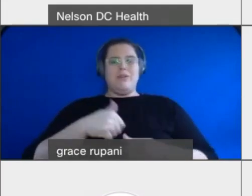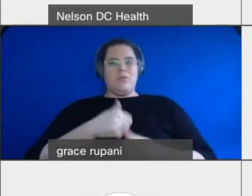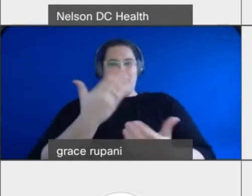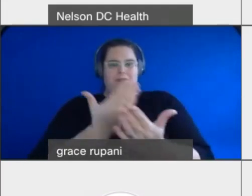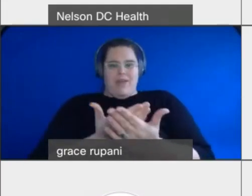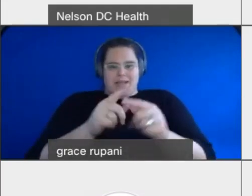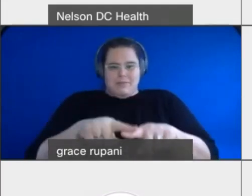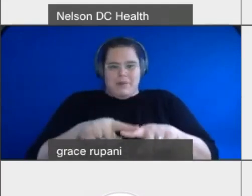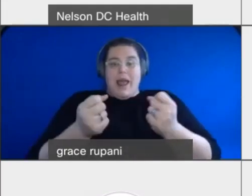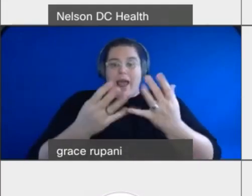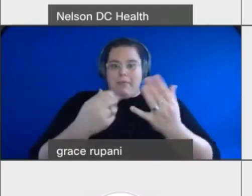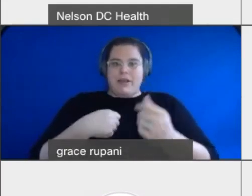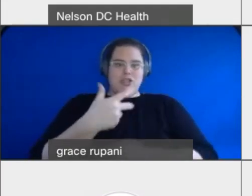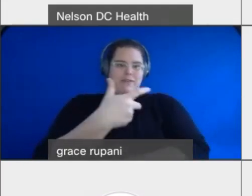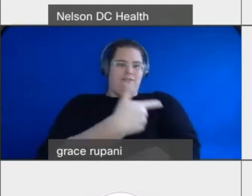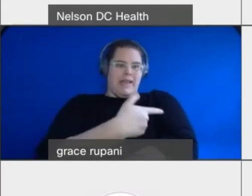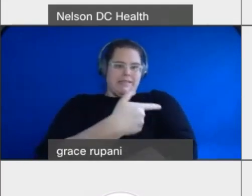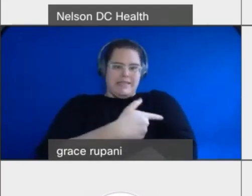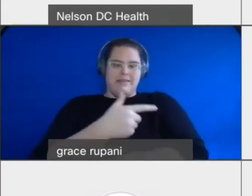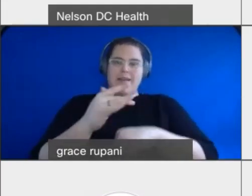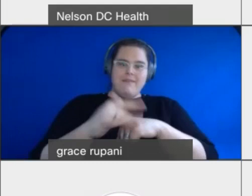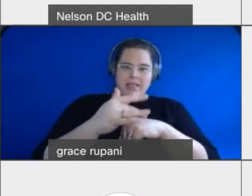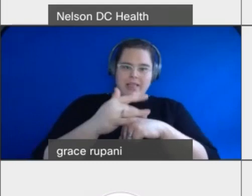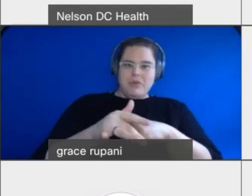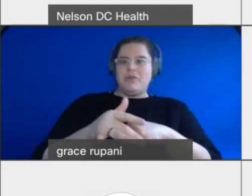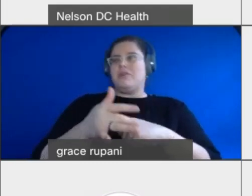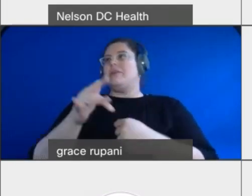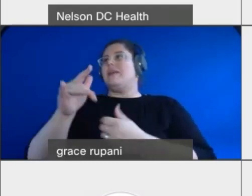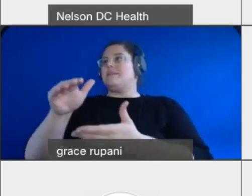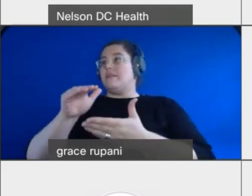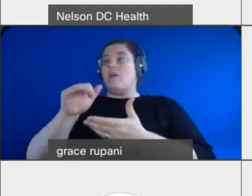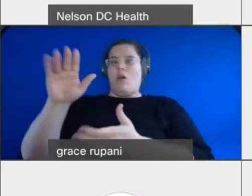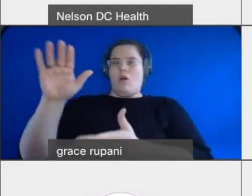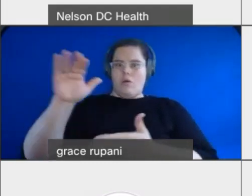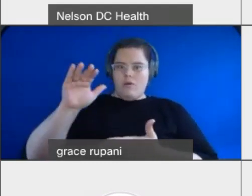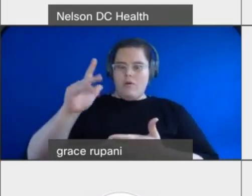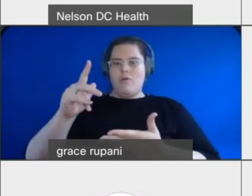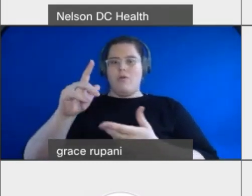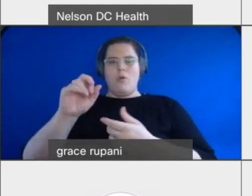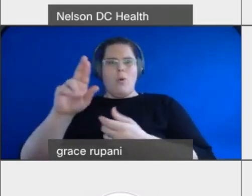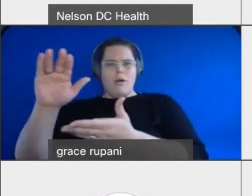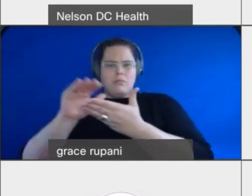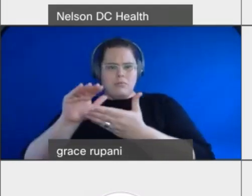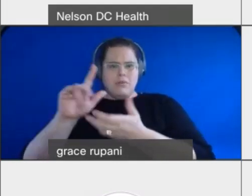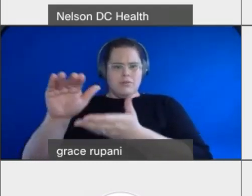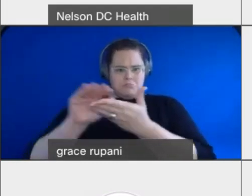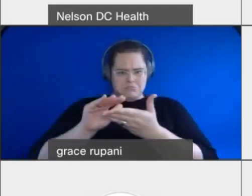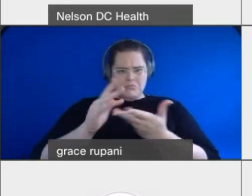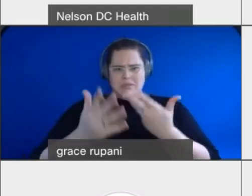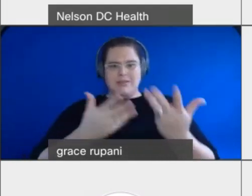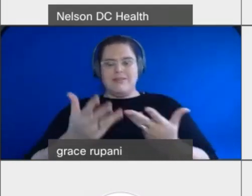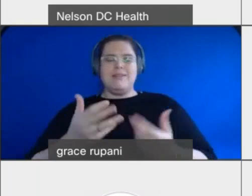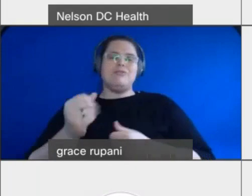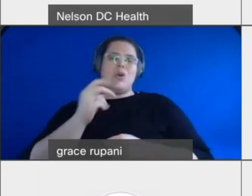being used, as all those facts continue to evolve. And so as we get the updated information, we'll